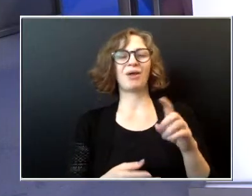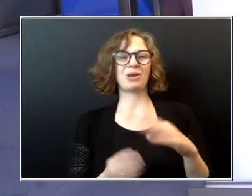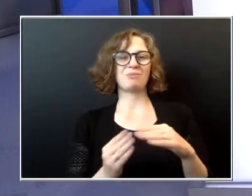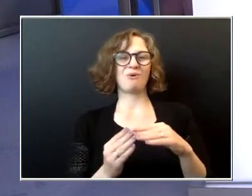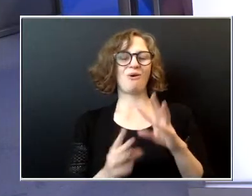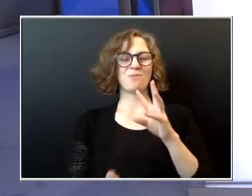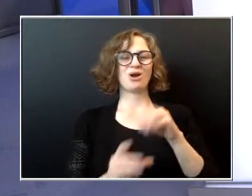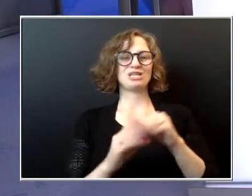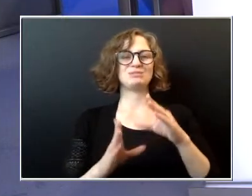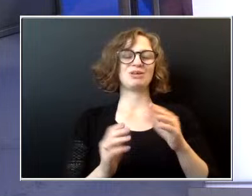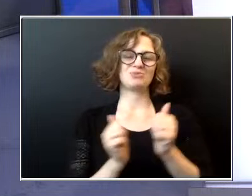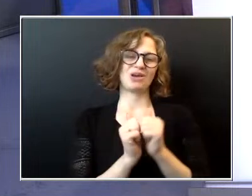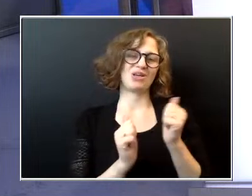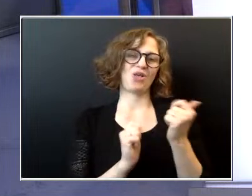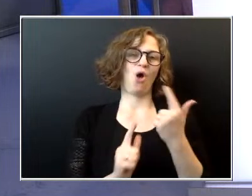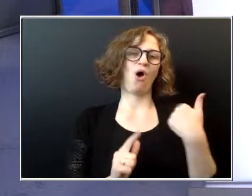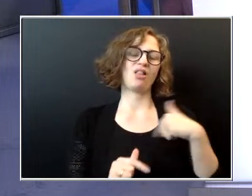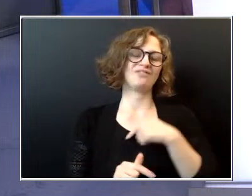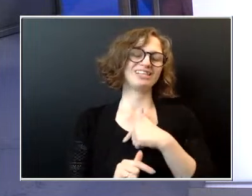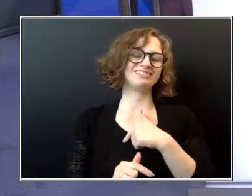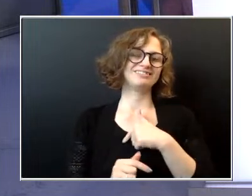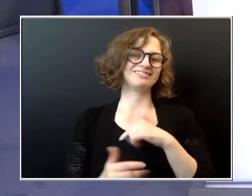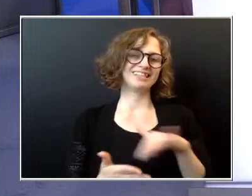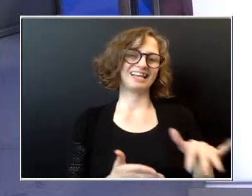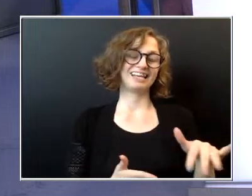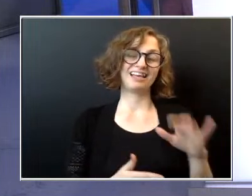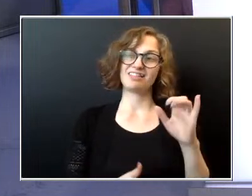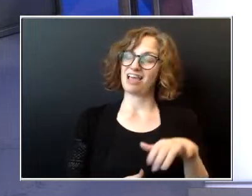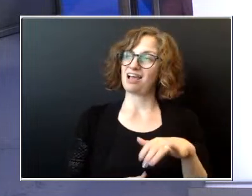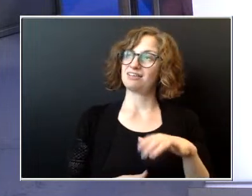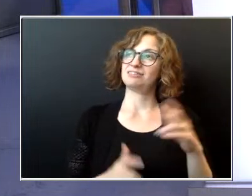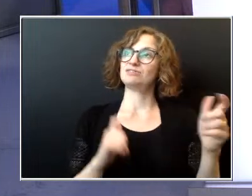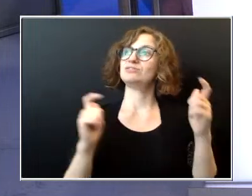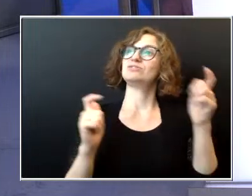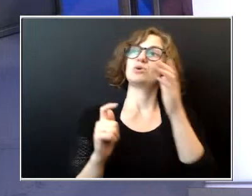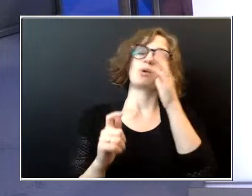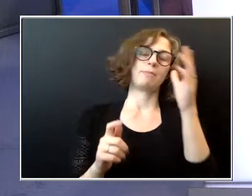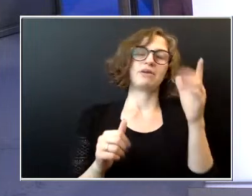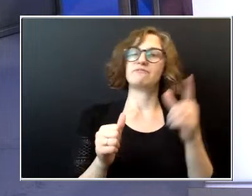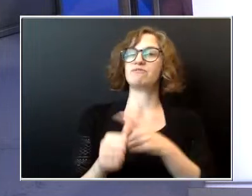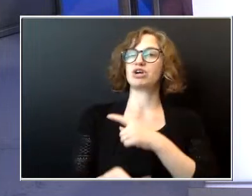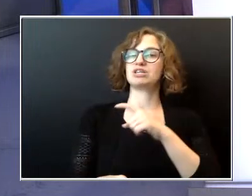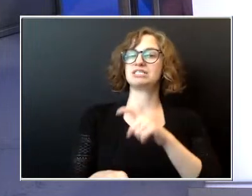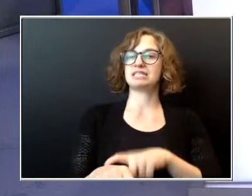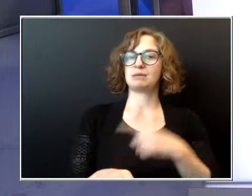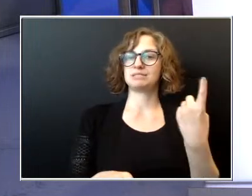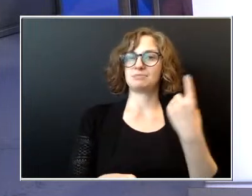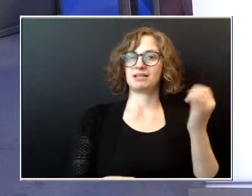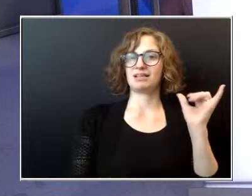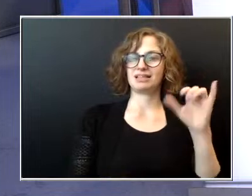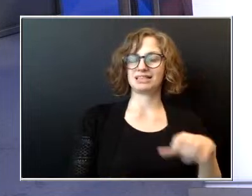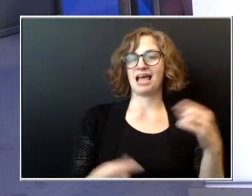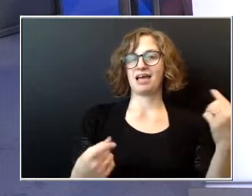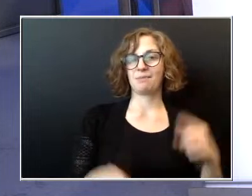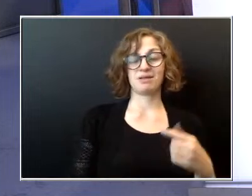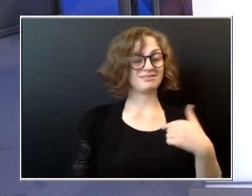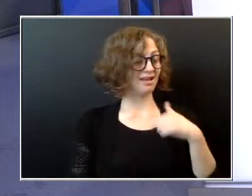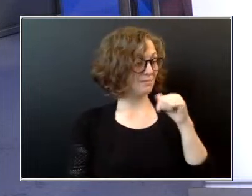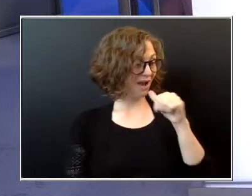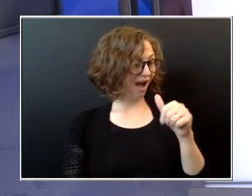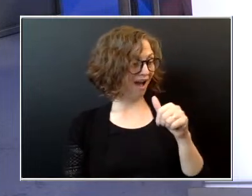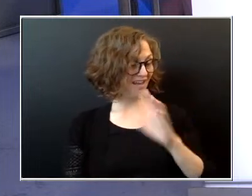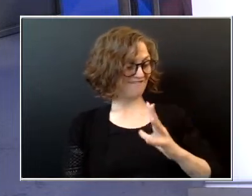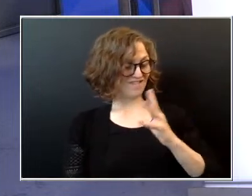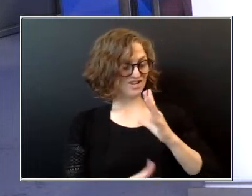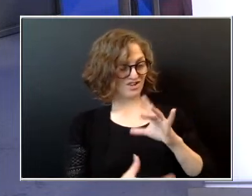Us study makes a huge difference because it's going to be the first thing of its kind. Right, yeah, no, I'm not officially affiliated, but I will plug in for that. No, I officially am